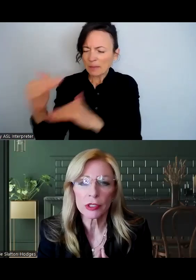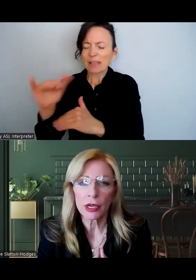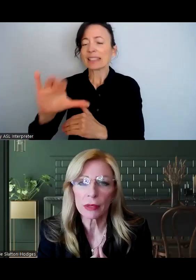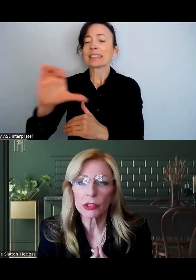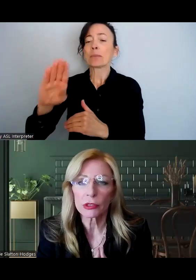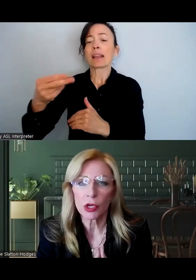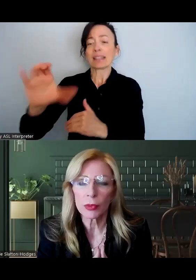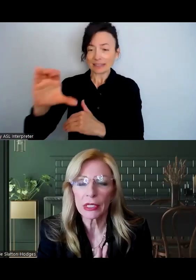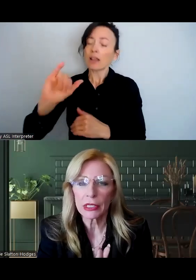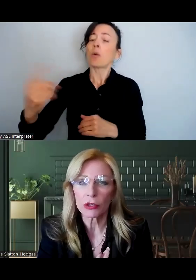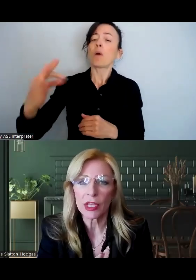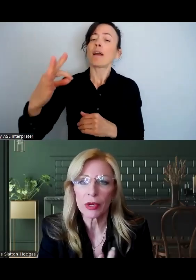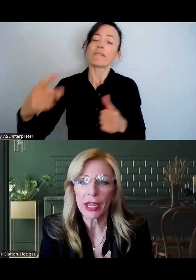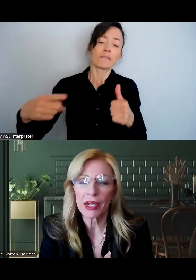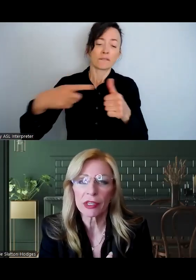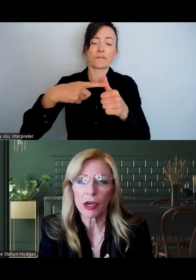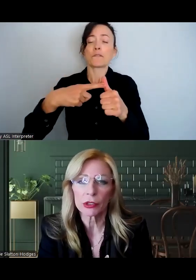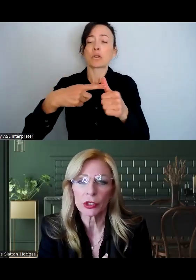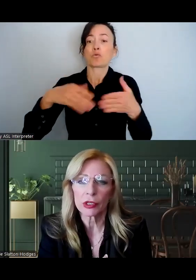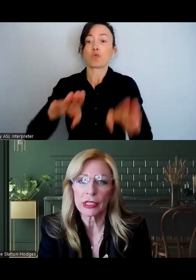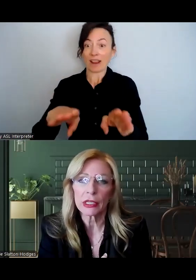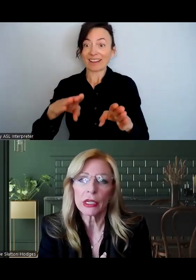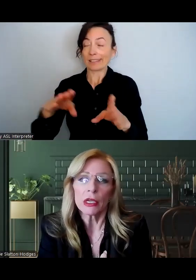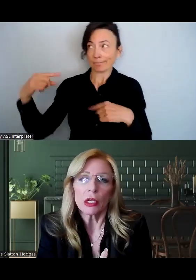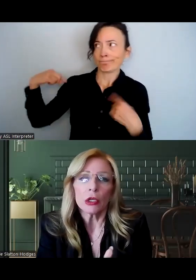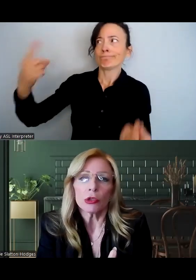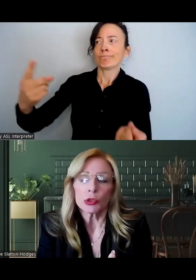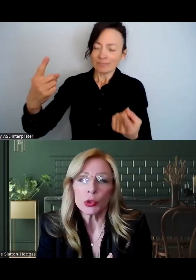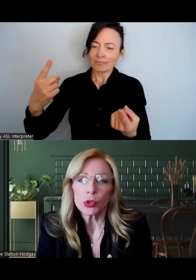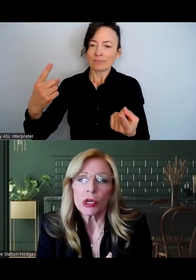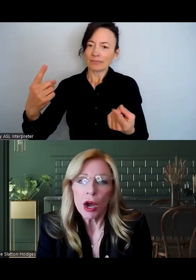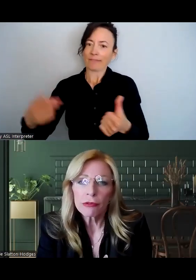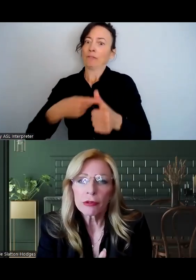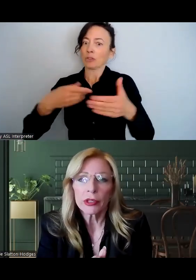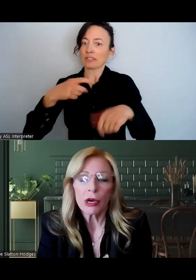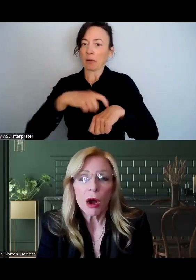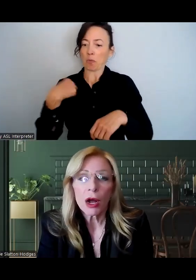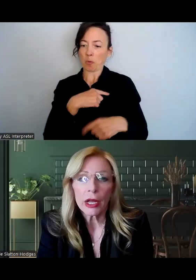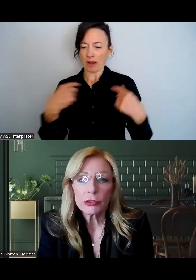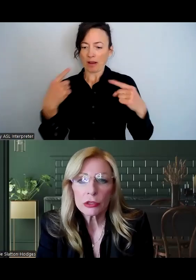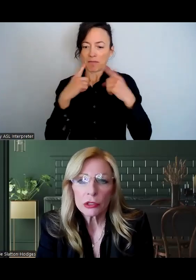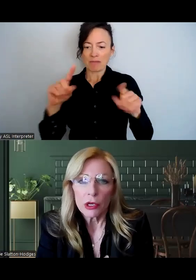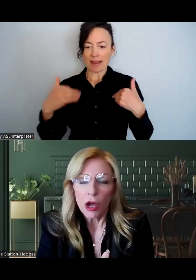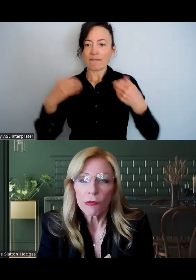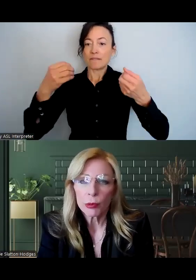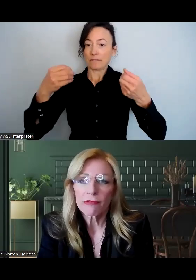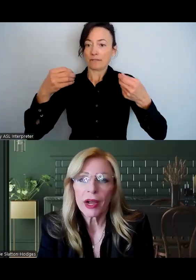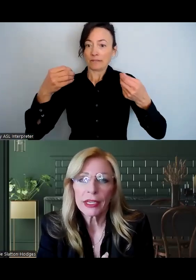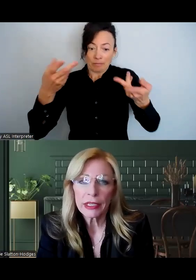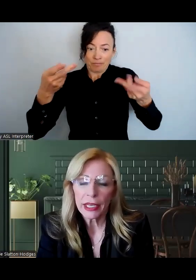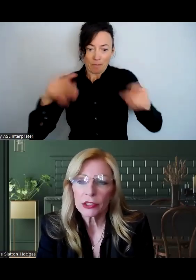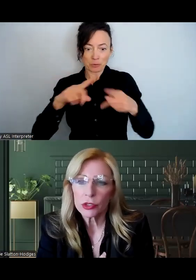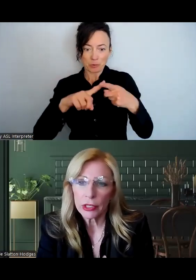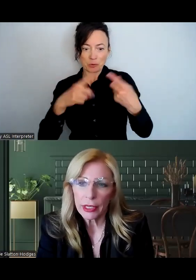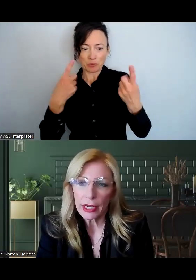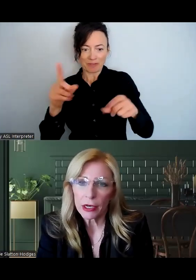the first times in so many years that we have the opportunity to cover the cost of